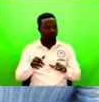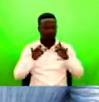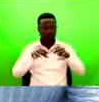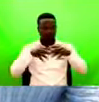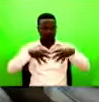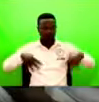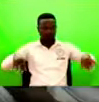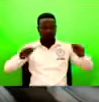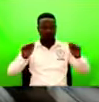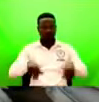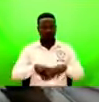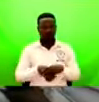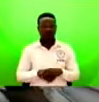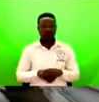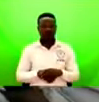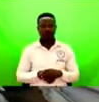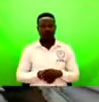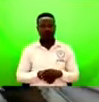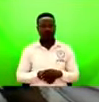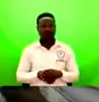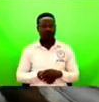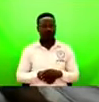Thank you, Apostle Chair.